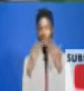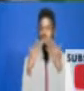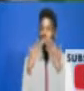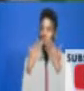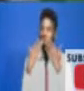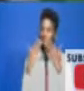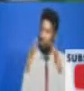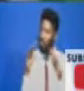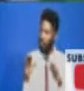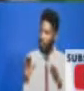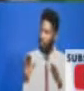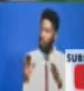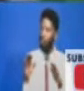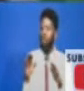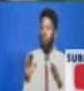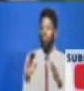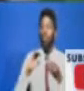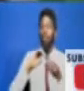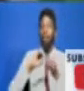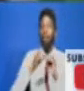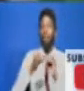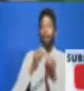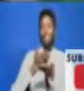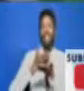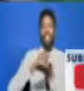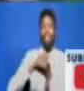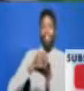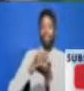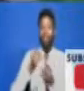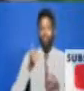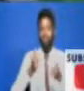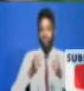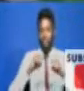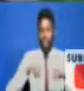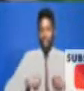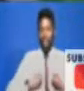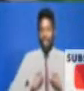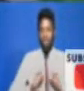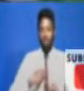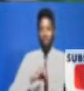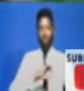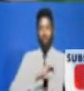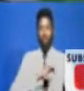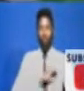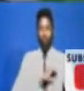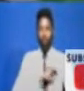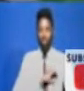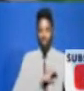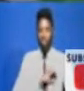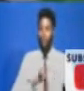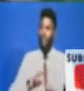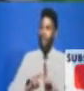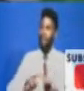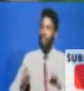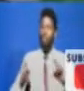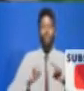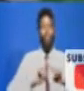the amounts of shares that I owned in various